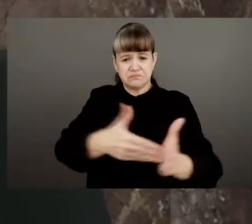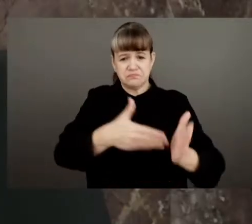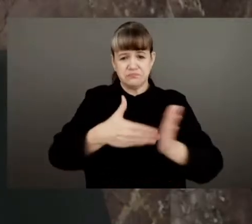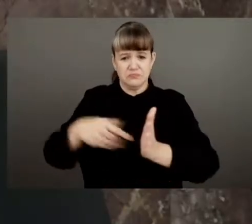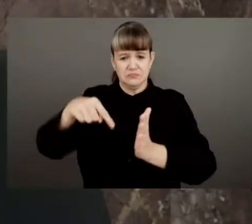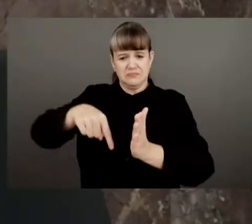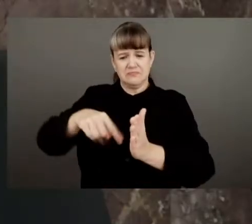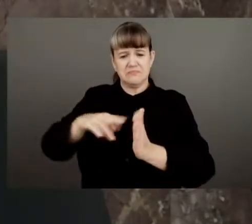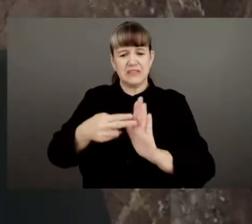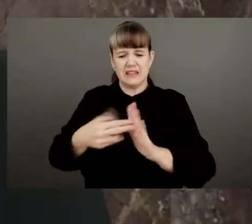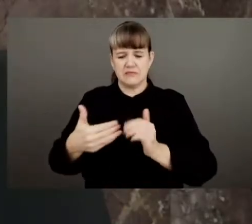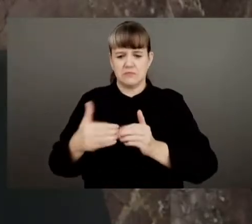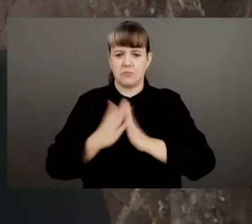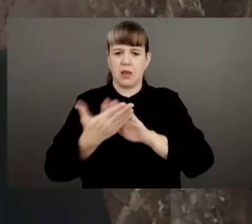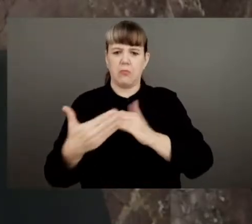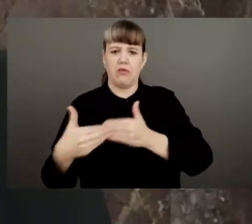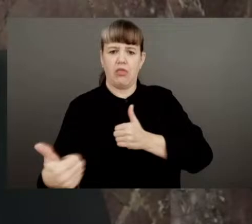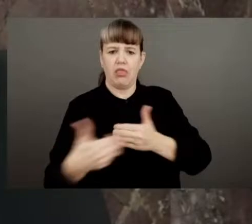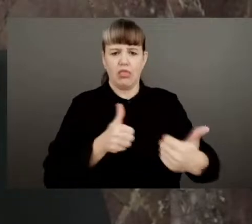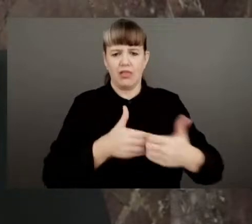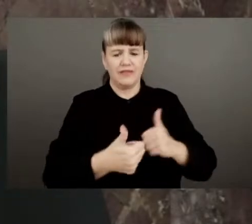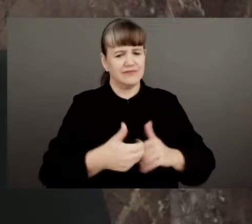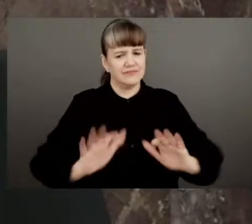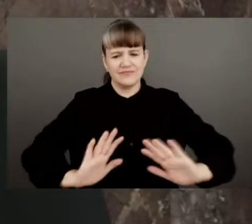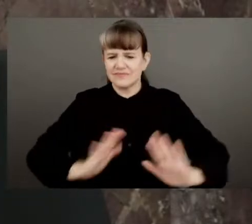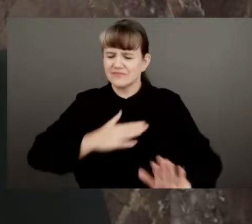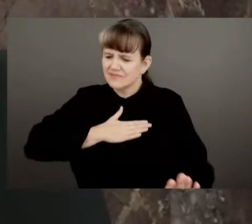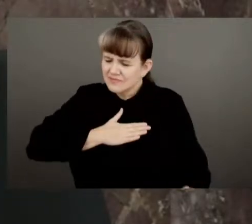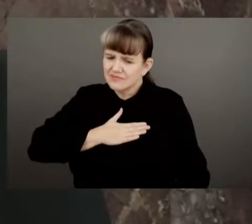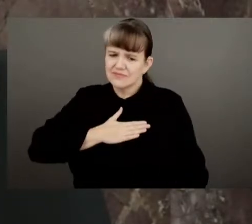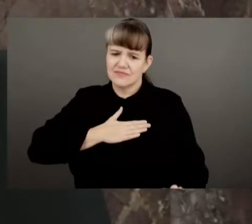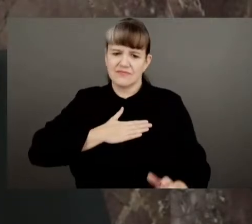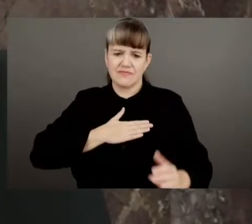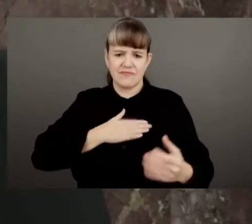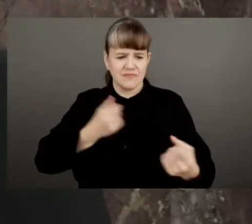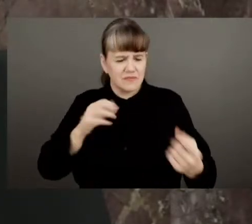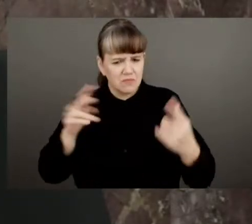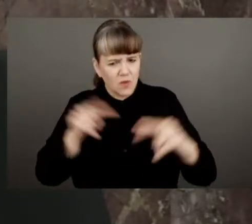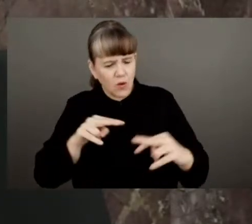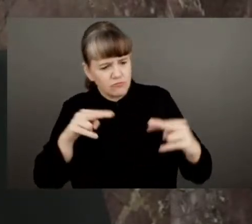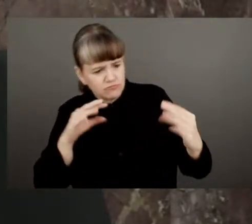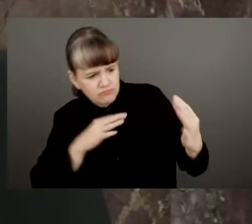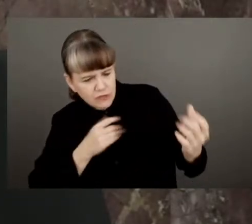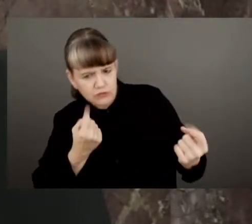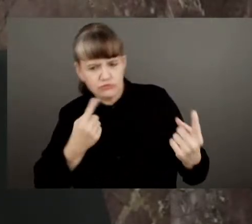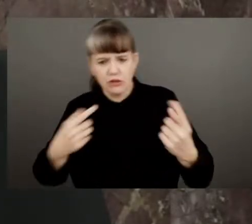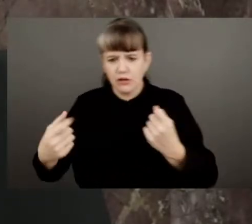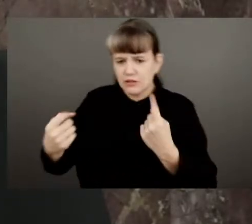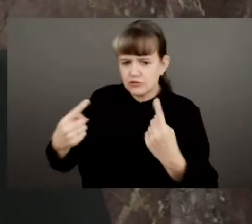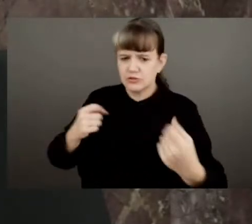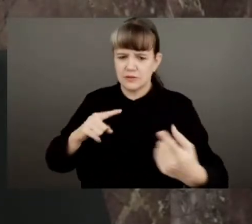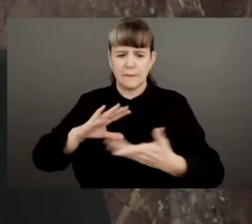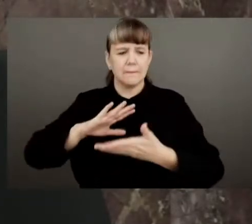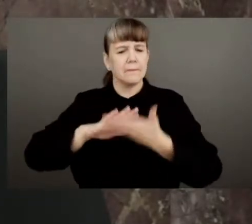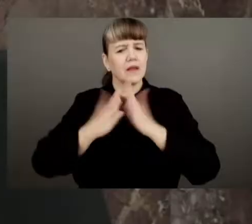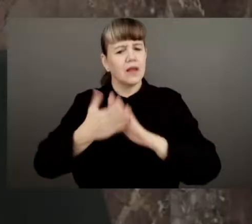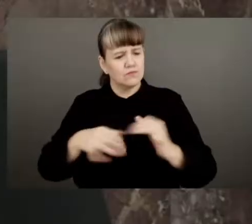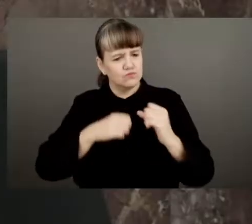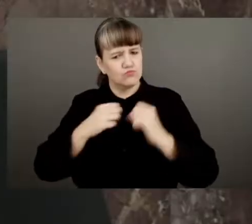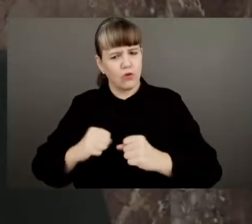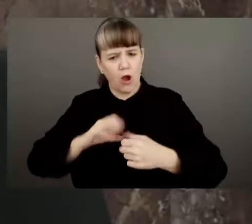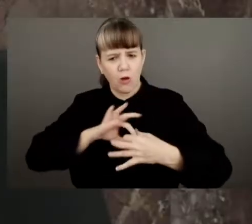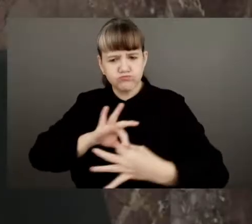stronger. As we celebrate this season of light and gratitude, let us continue to honor